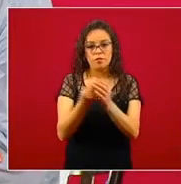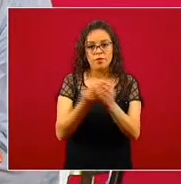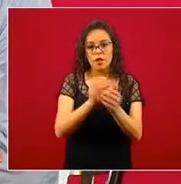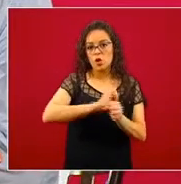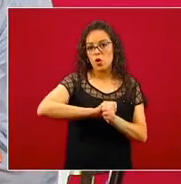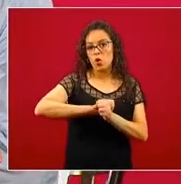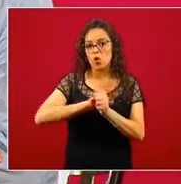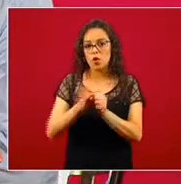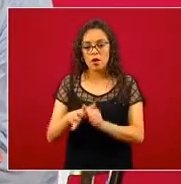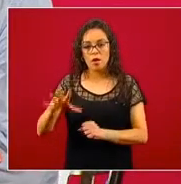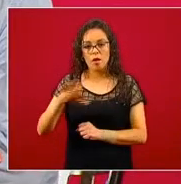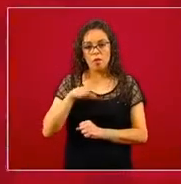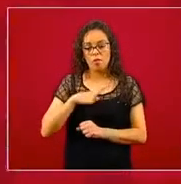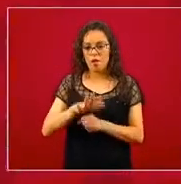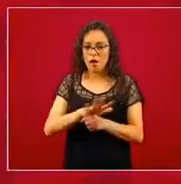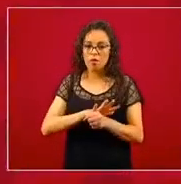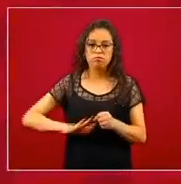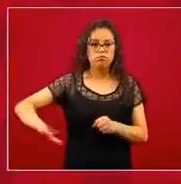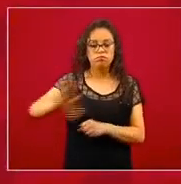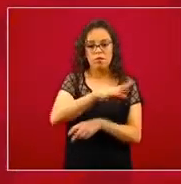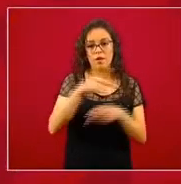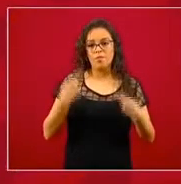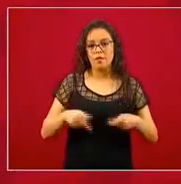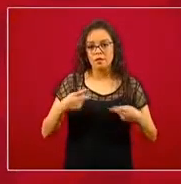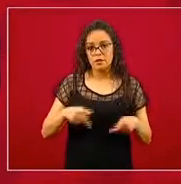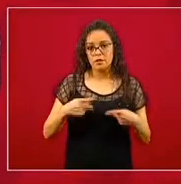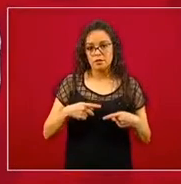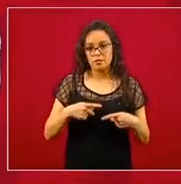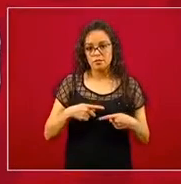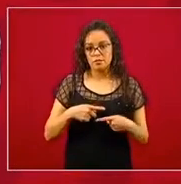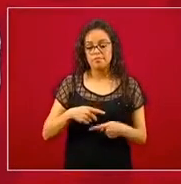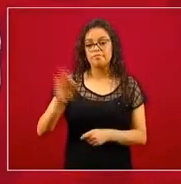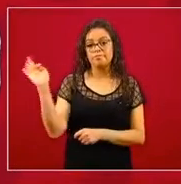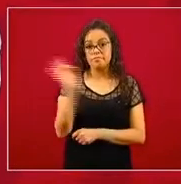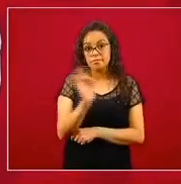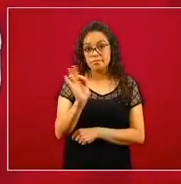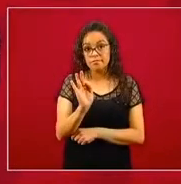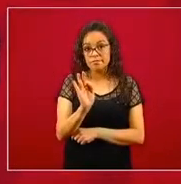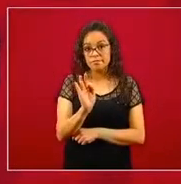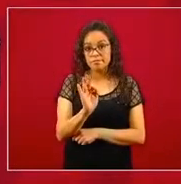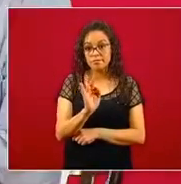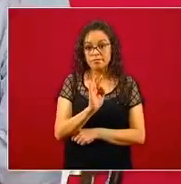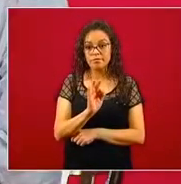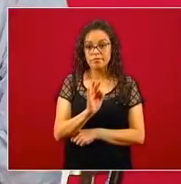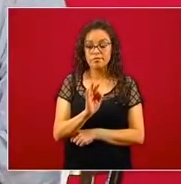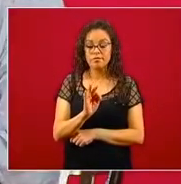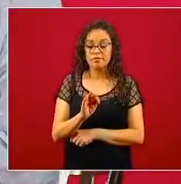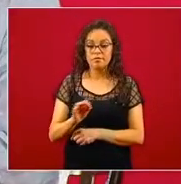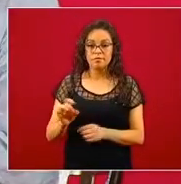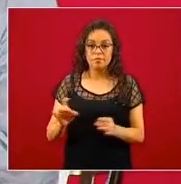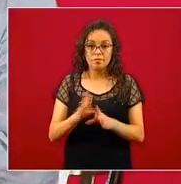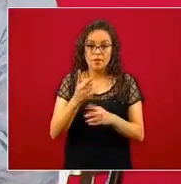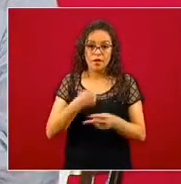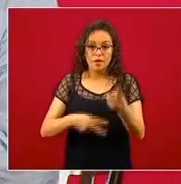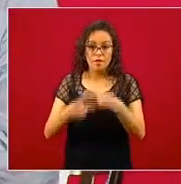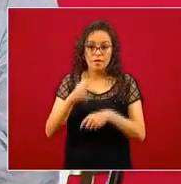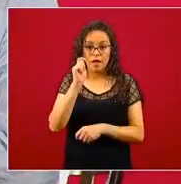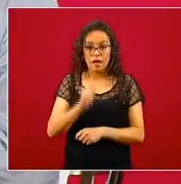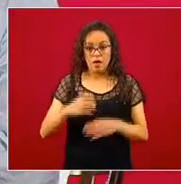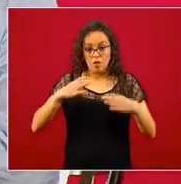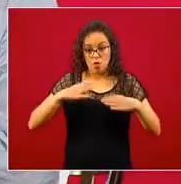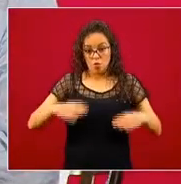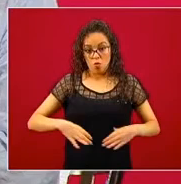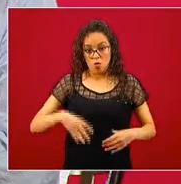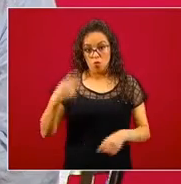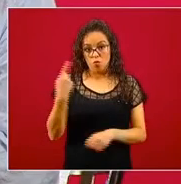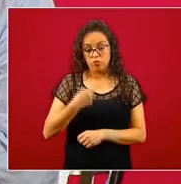four coronavirus of common circulation in the population. There's hope to have an immune response that would then give